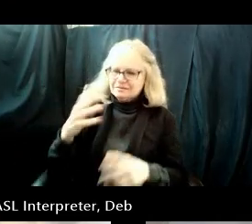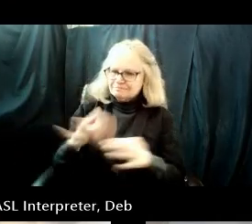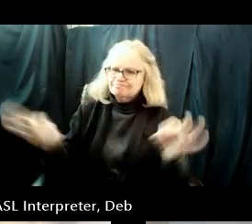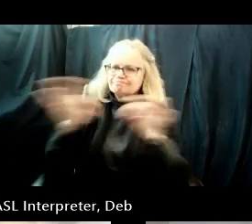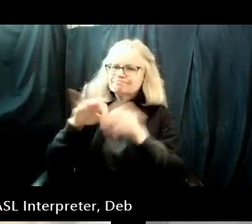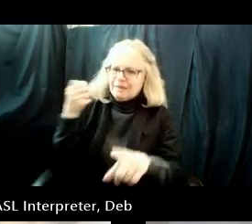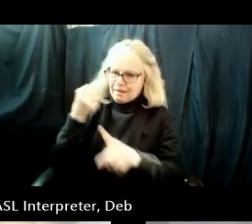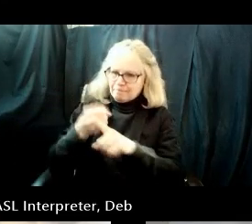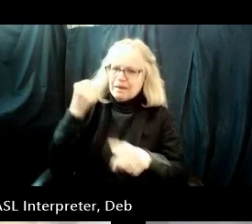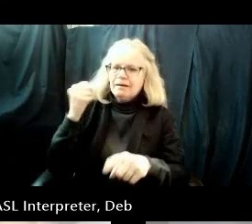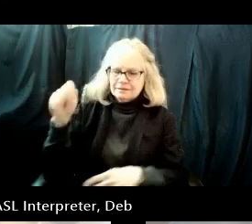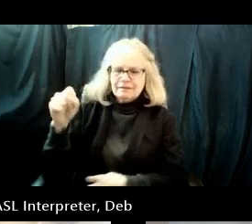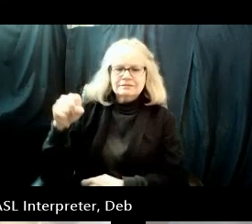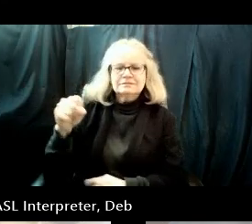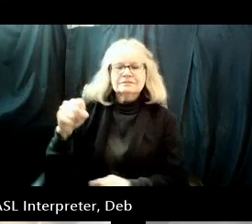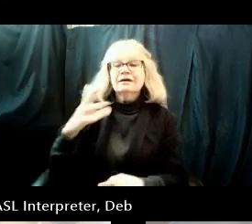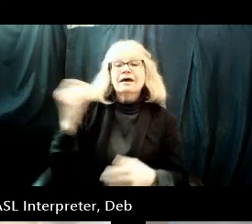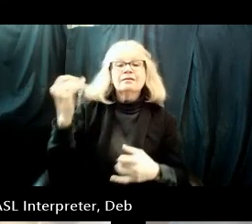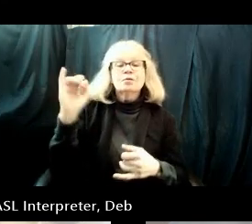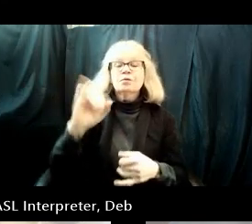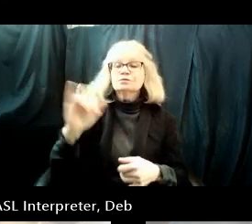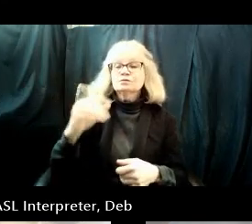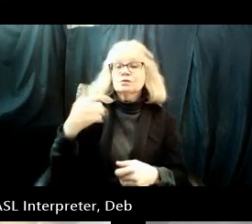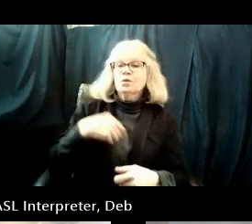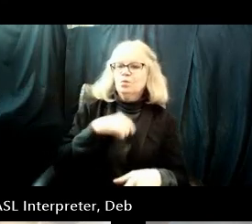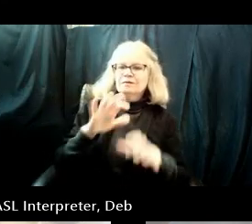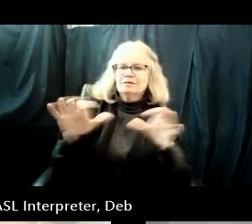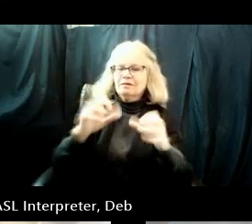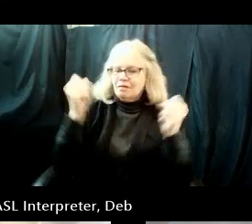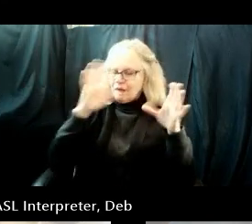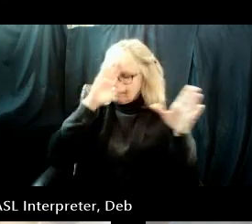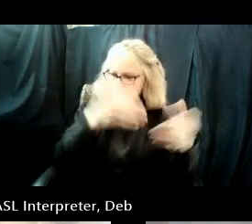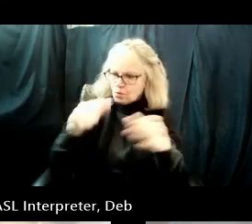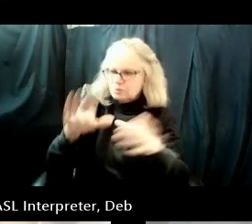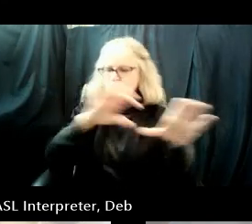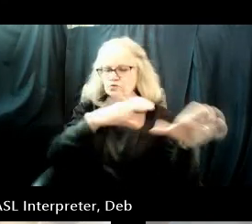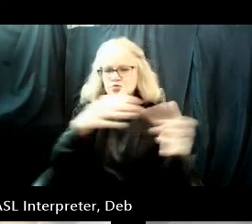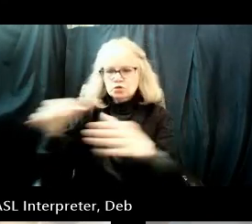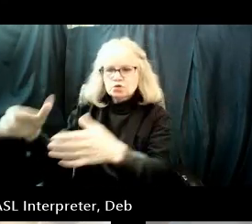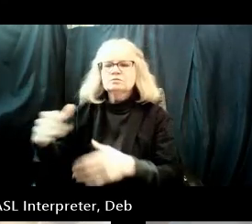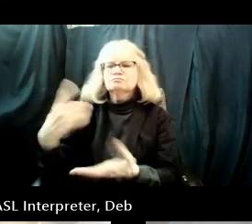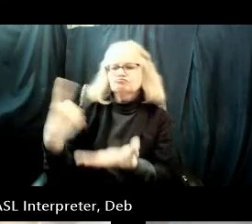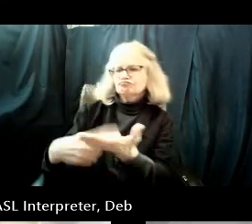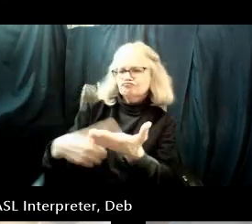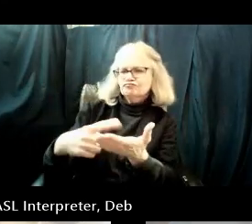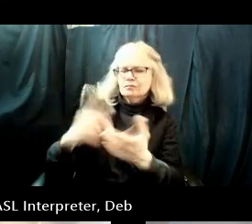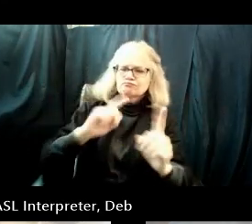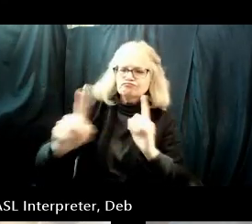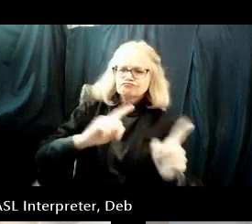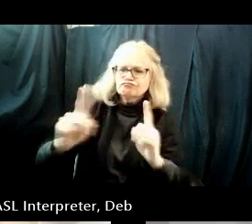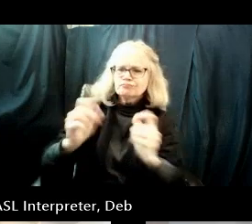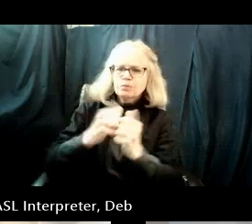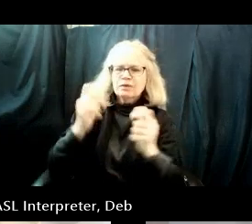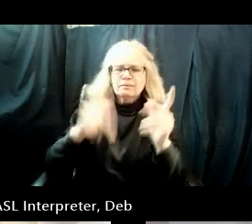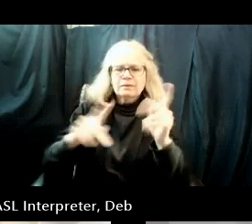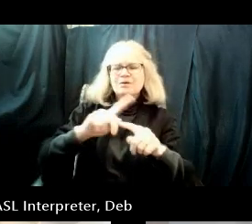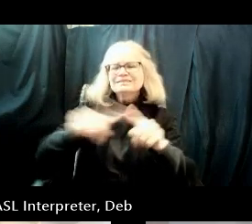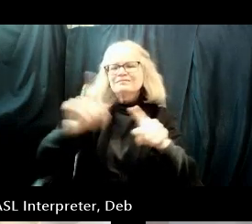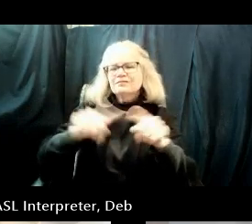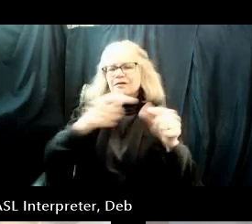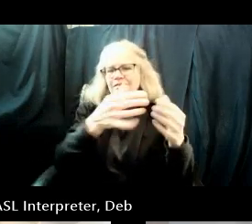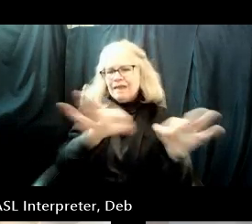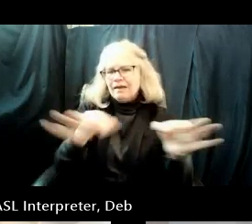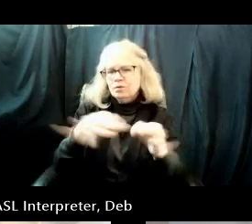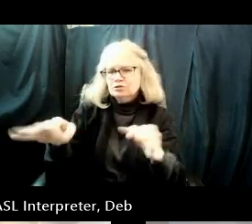last thing that I'll say is that we've done a lot of work, focus groups, and just talking to people about the different language that we use. So as an